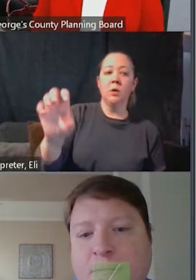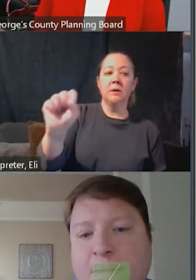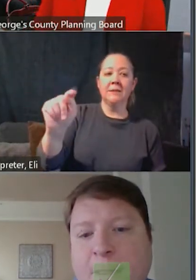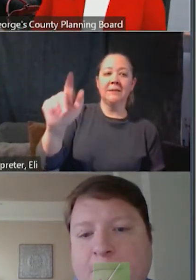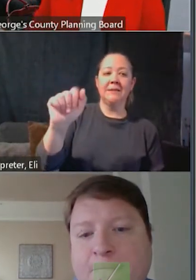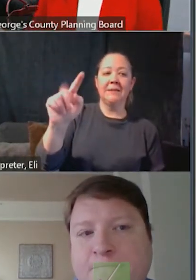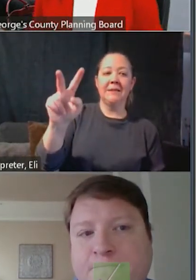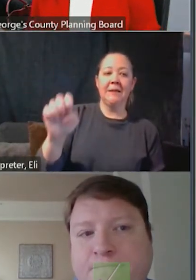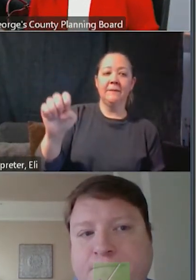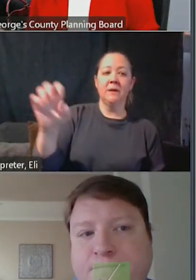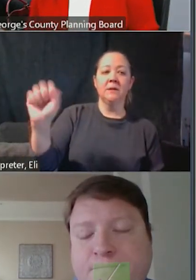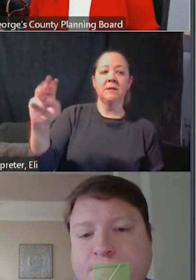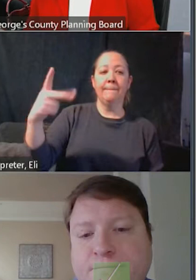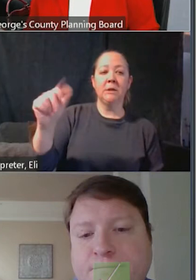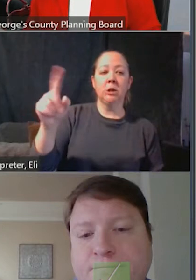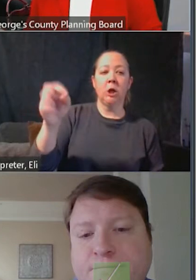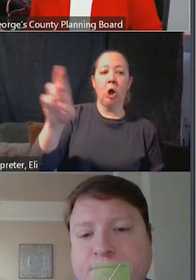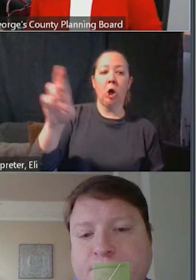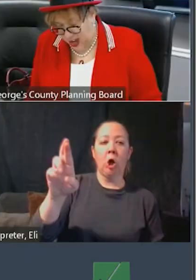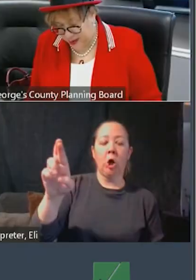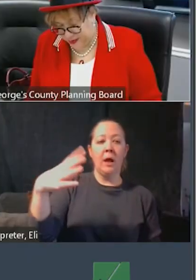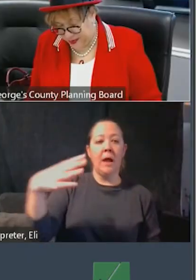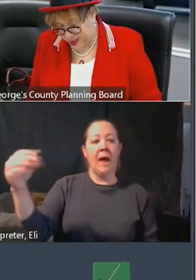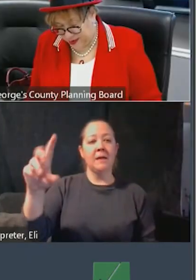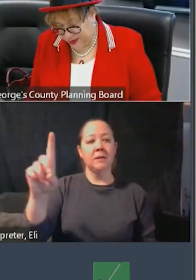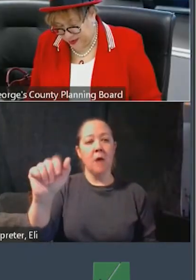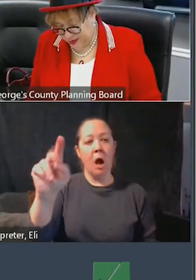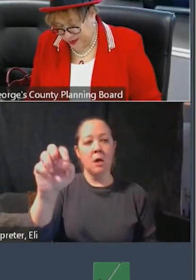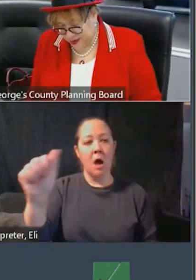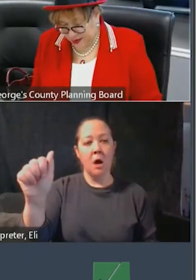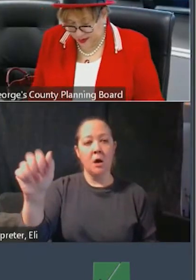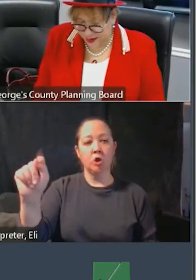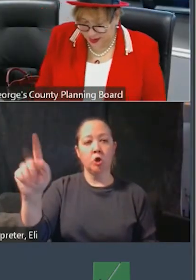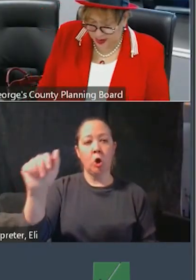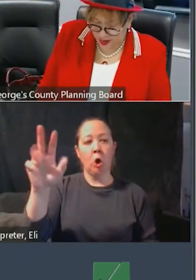And Donna Turner? Or you got that covered, Mr. Falzone?